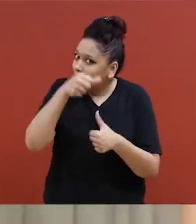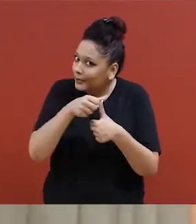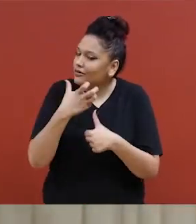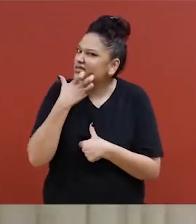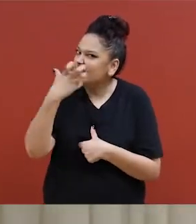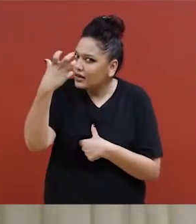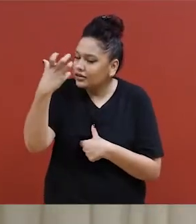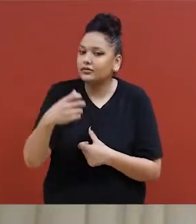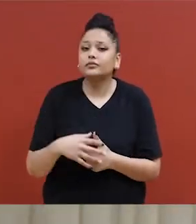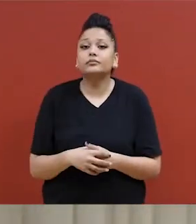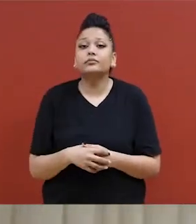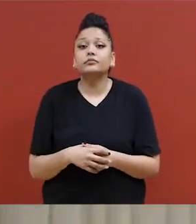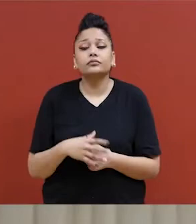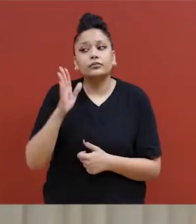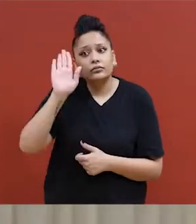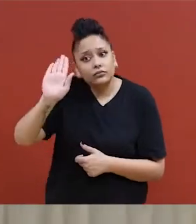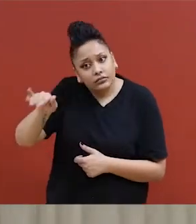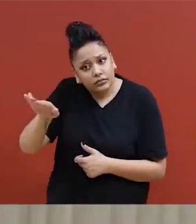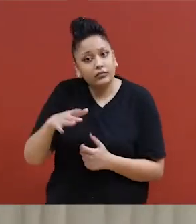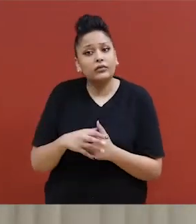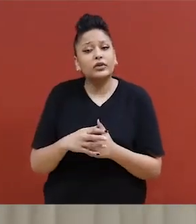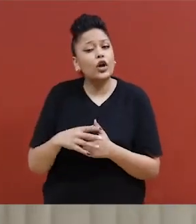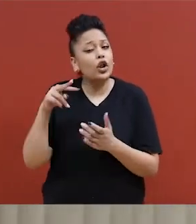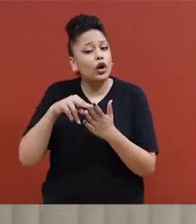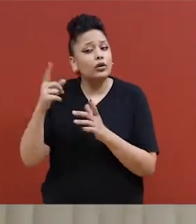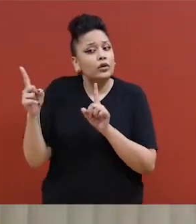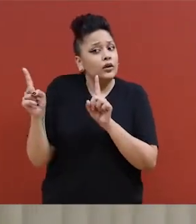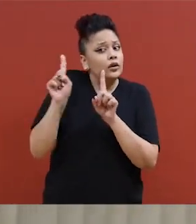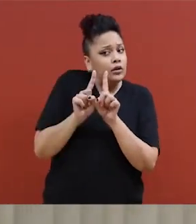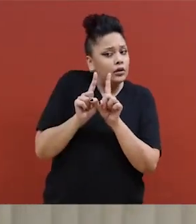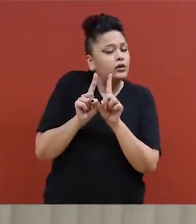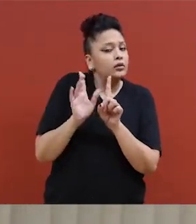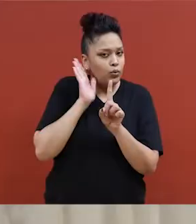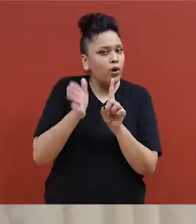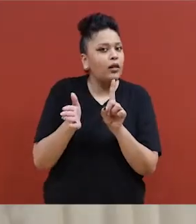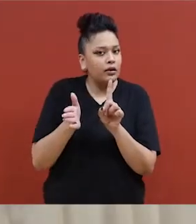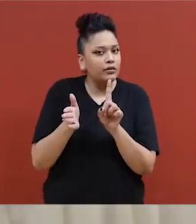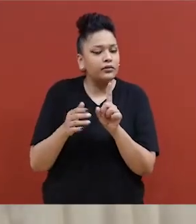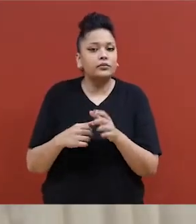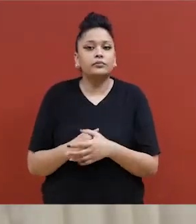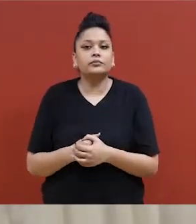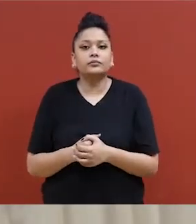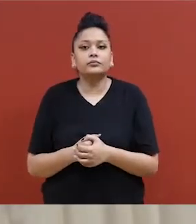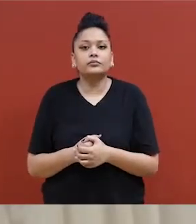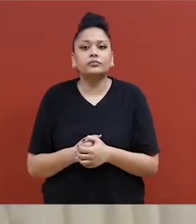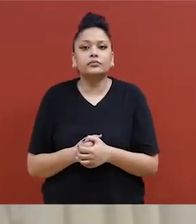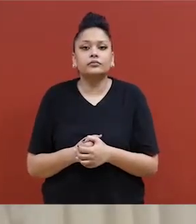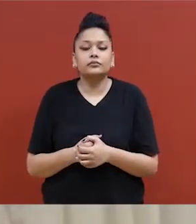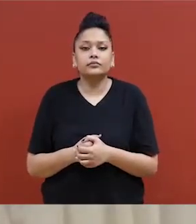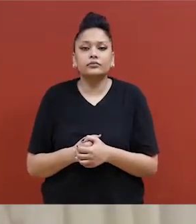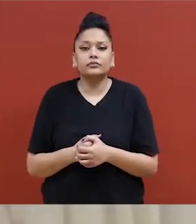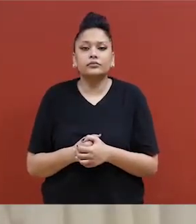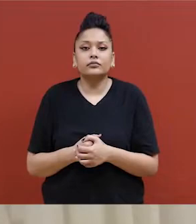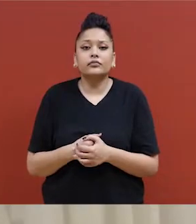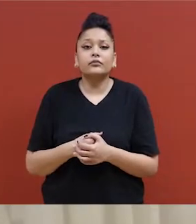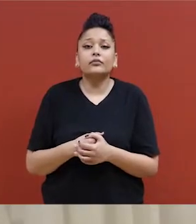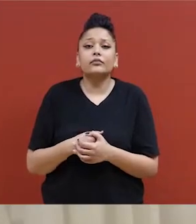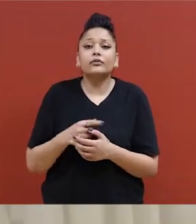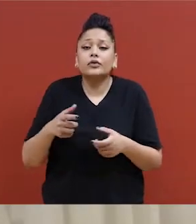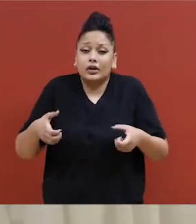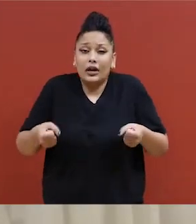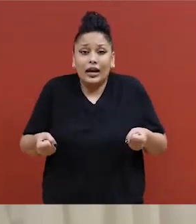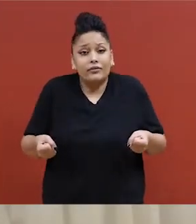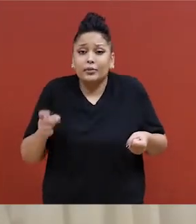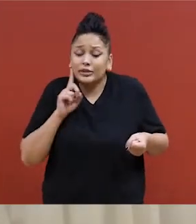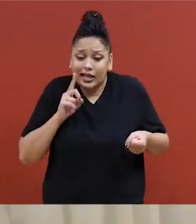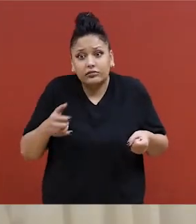underestimated. So if I can get Rachel to please just stand behind me, hold on to those imaginary handles